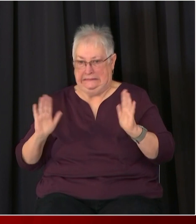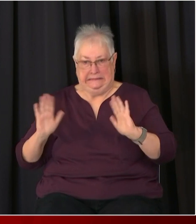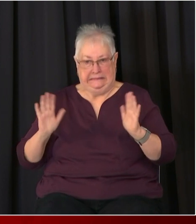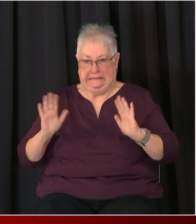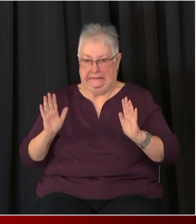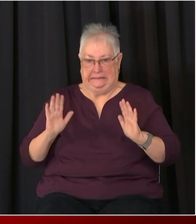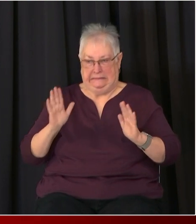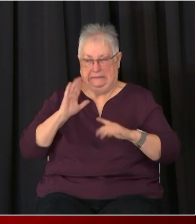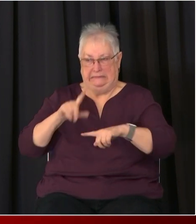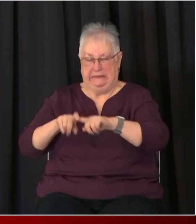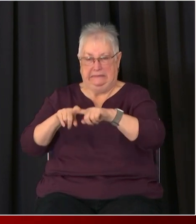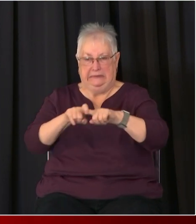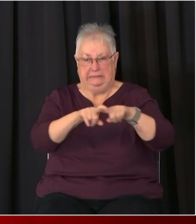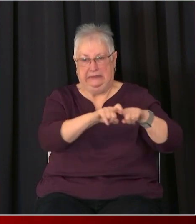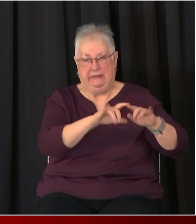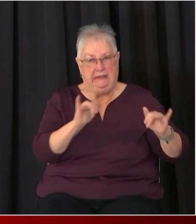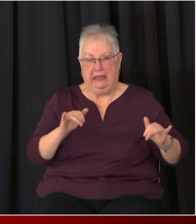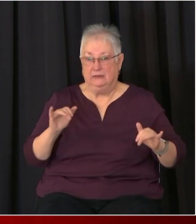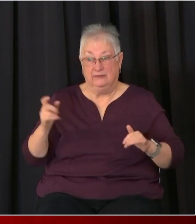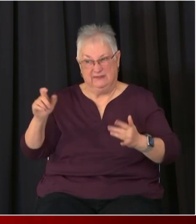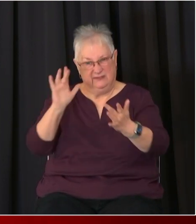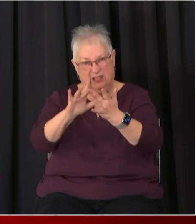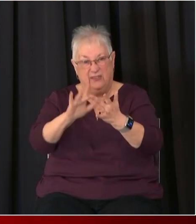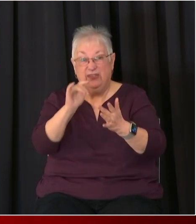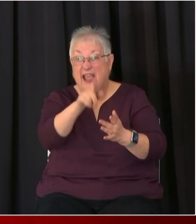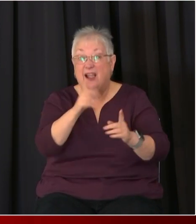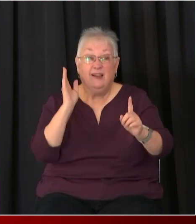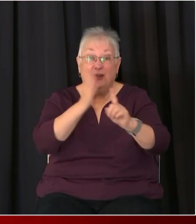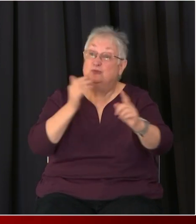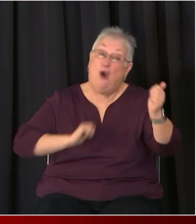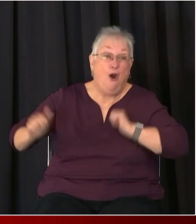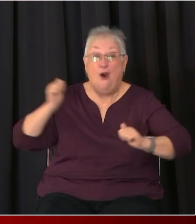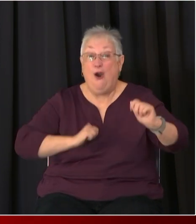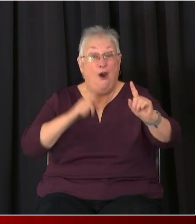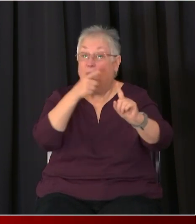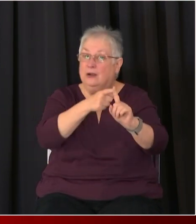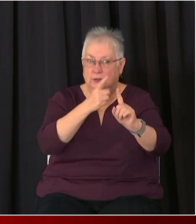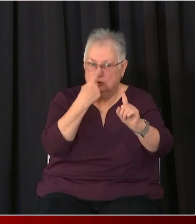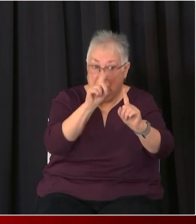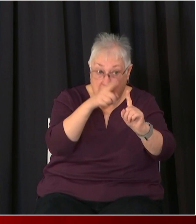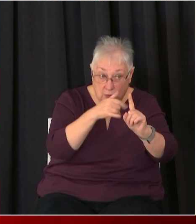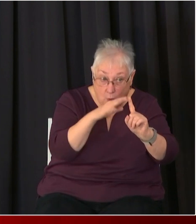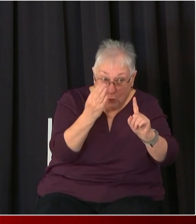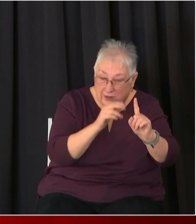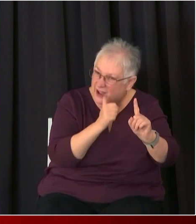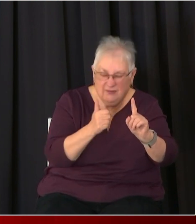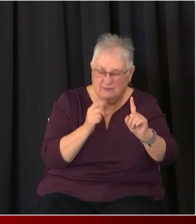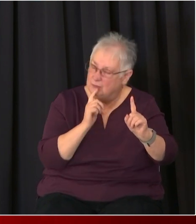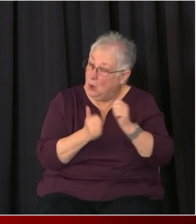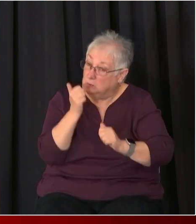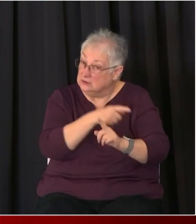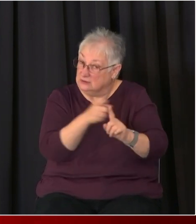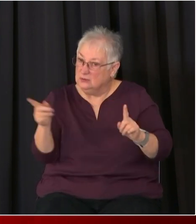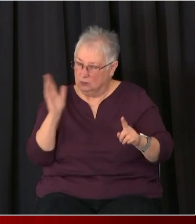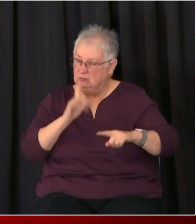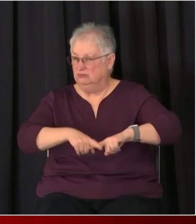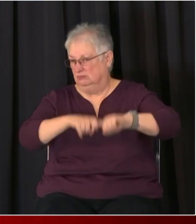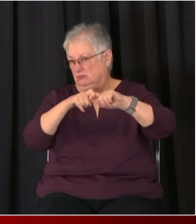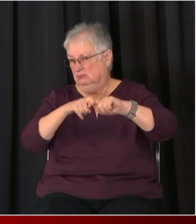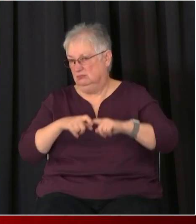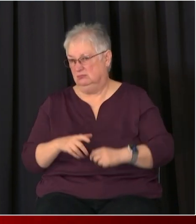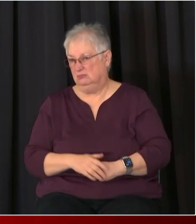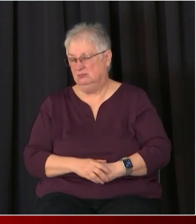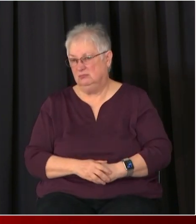performances that have already been booked. So we'll take questions about updates